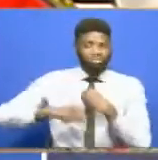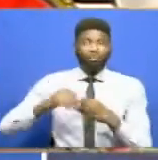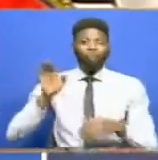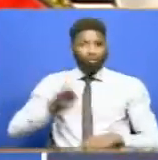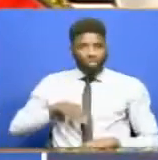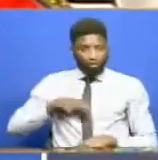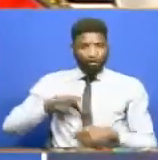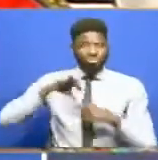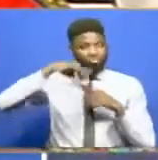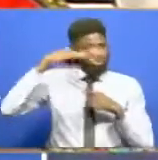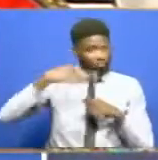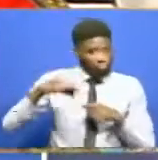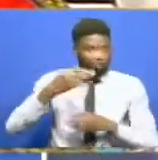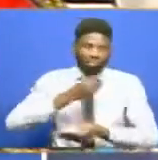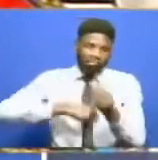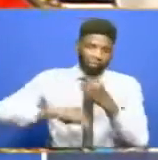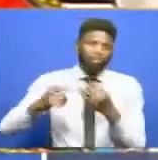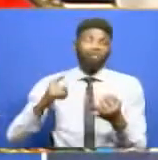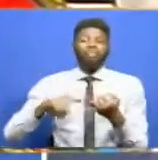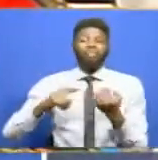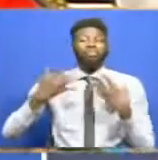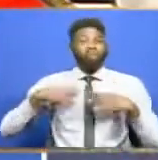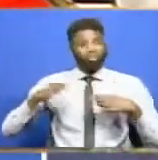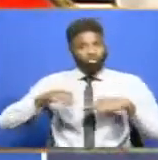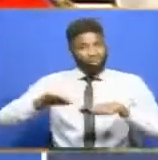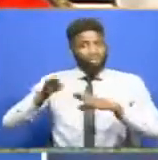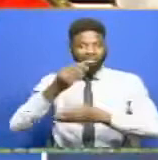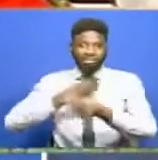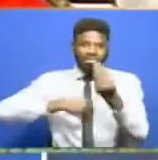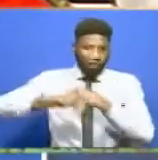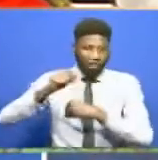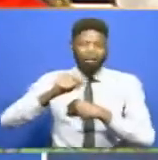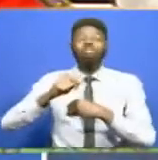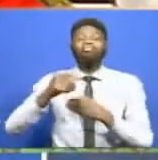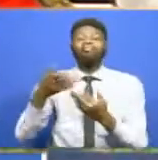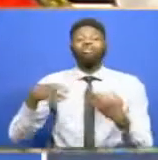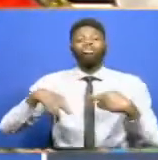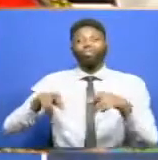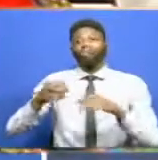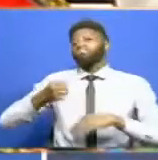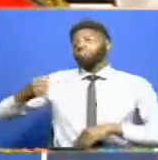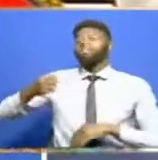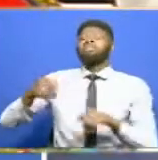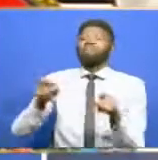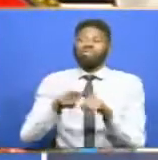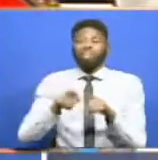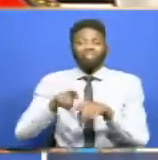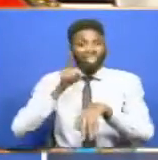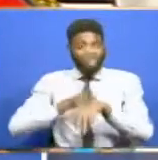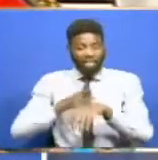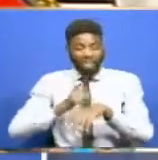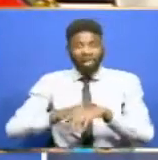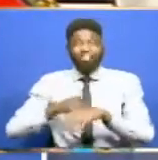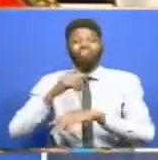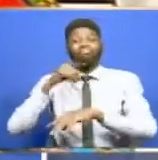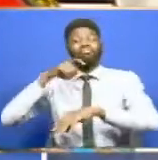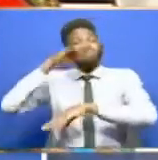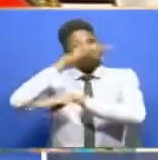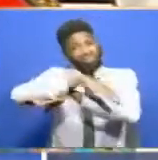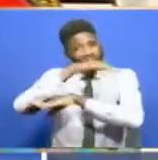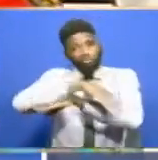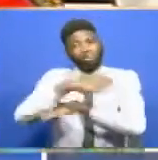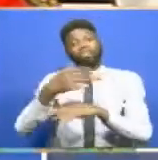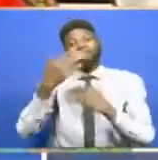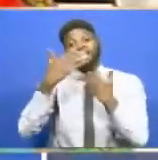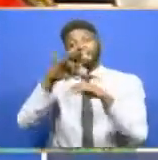who prepare chapatis on the roadside. But now with the curfews, now the businesses came to a standstill.